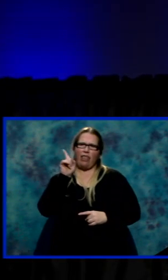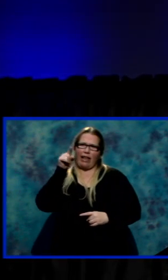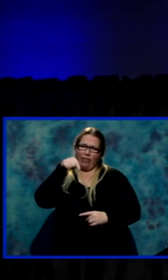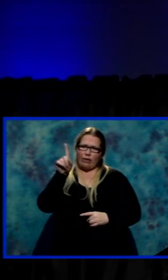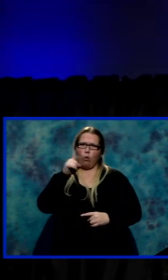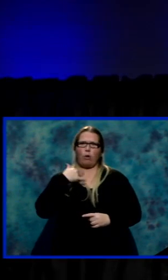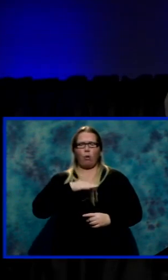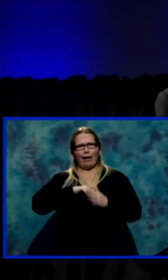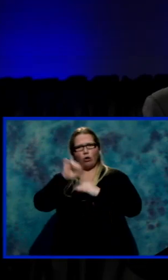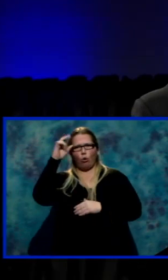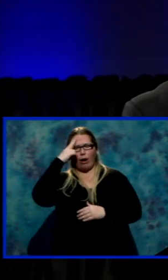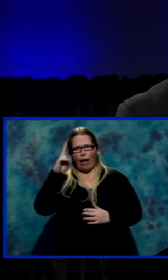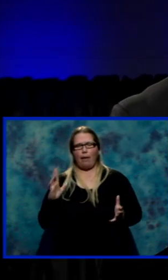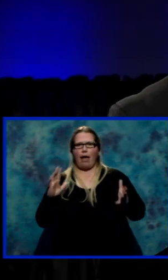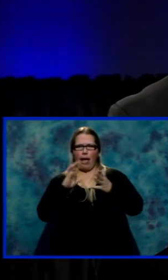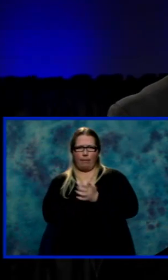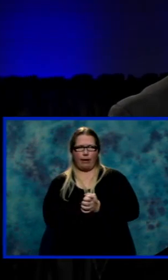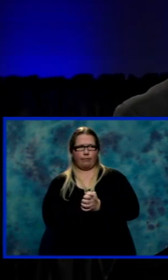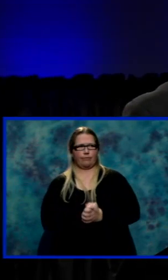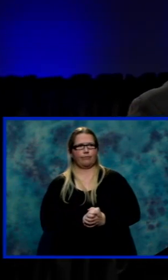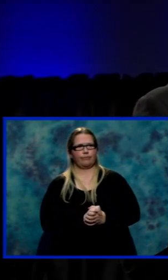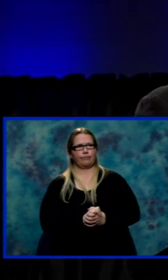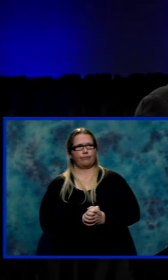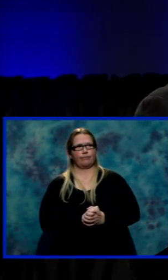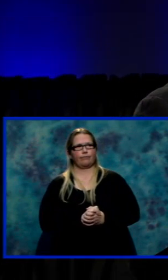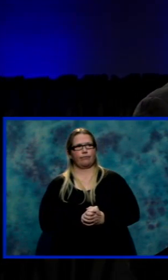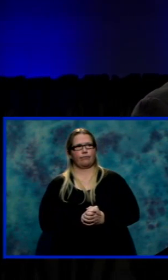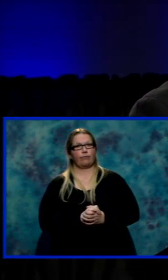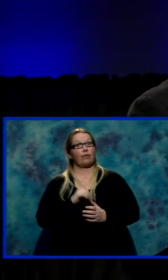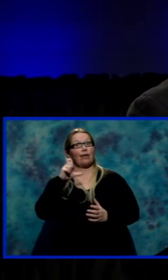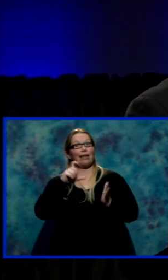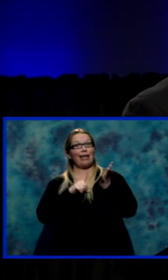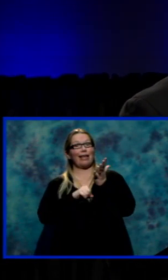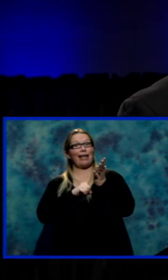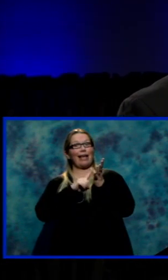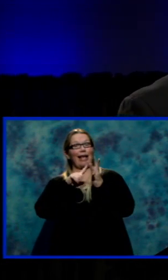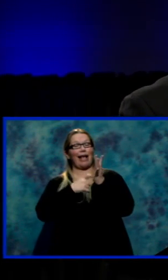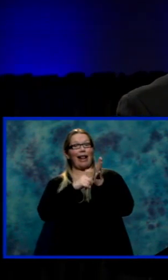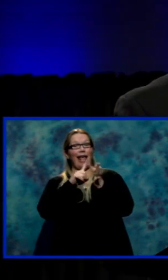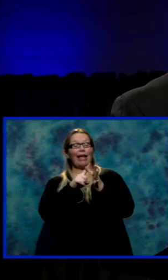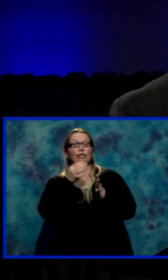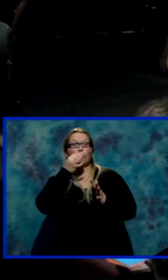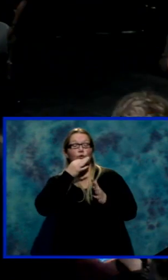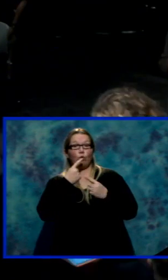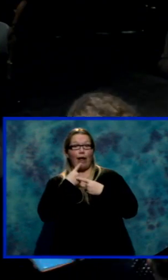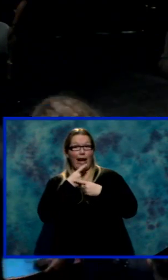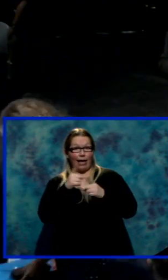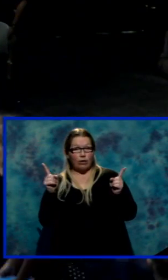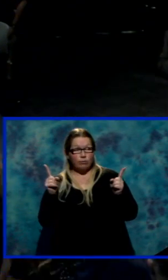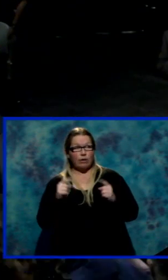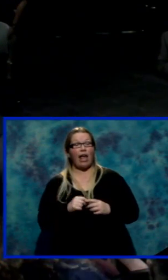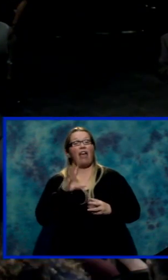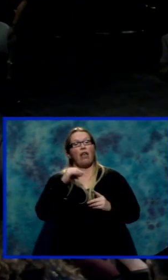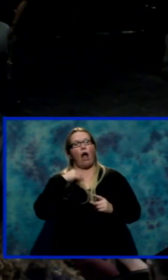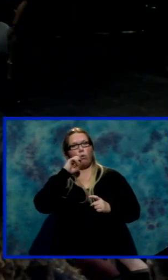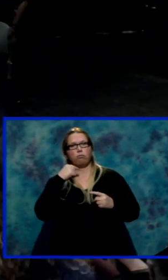your name. Amen. Now, Claire has a couple of announcements, and I'm going to say a little